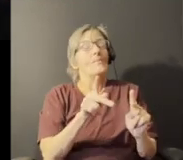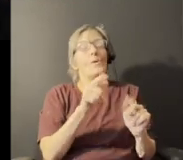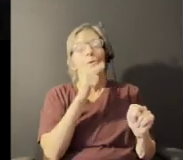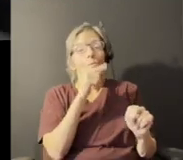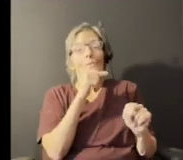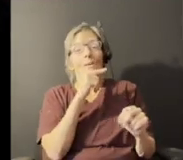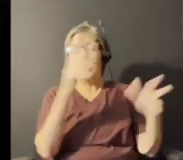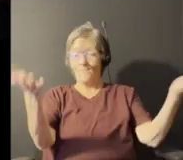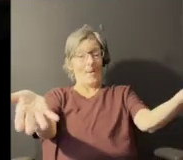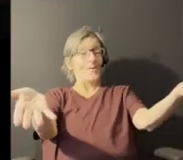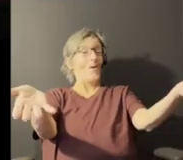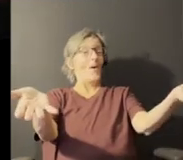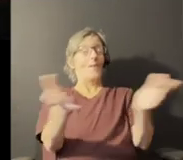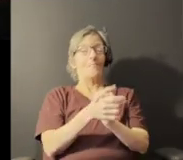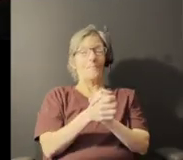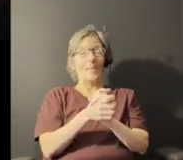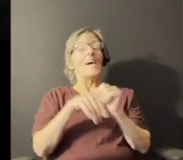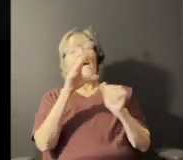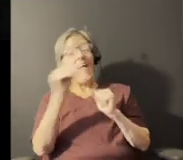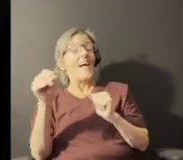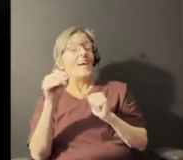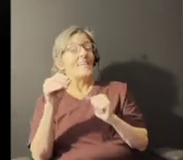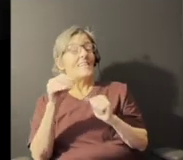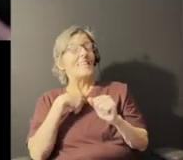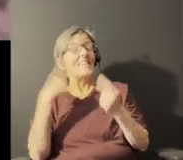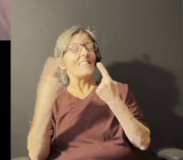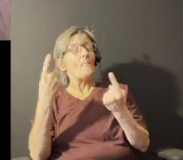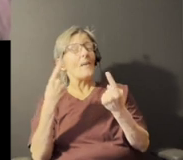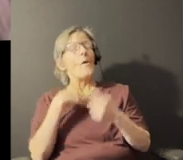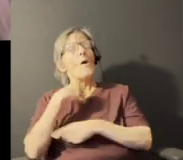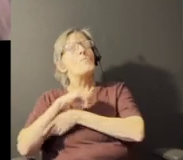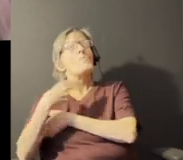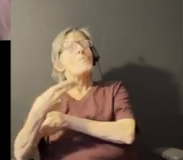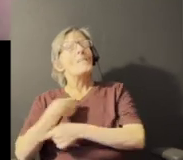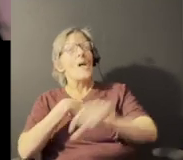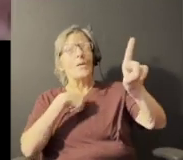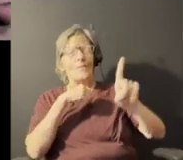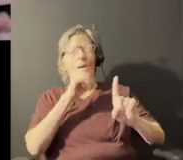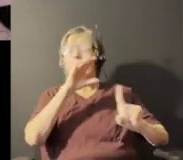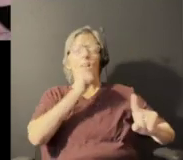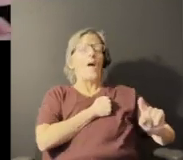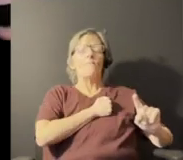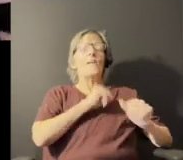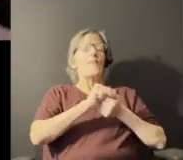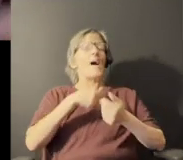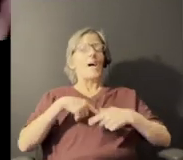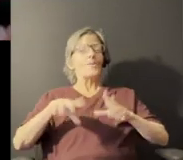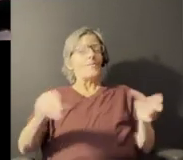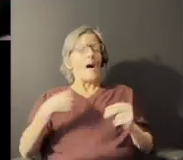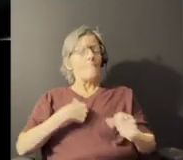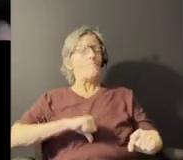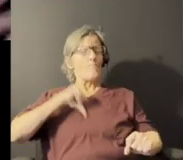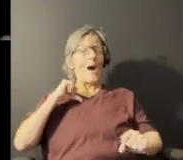well, there you go, you know? And then something that I think, oh, I love how that turned out. And I'm